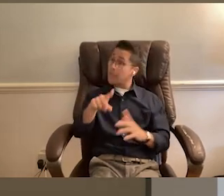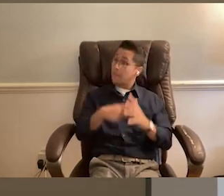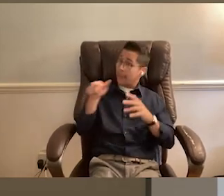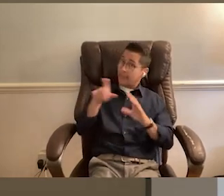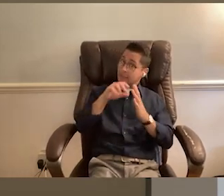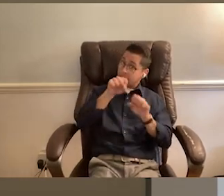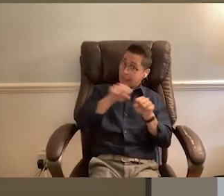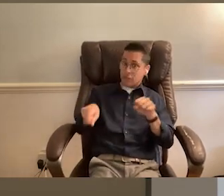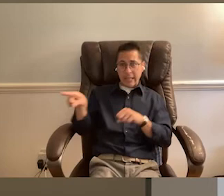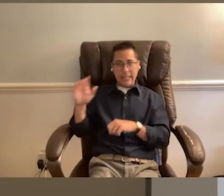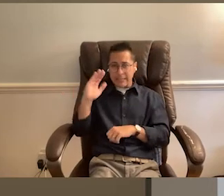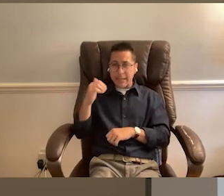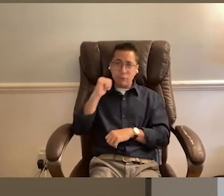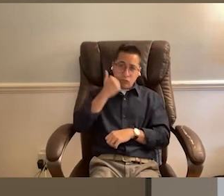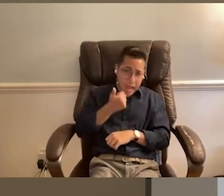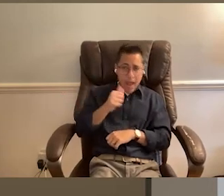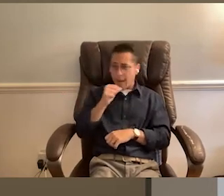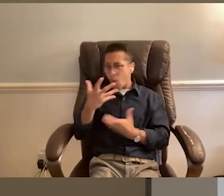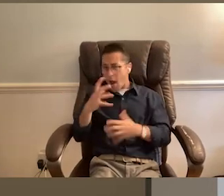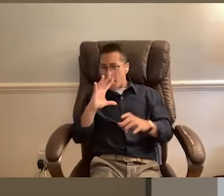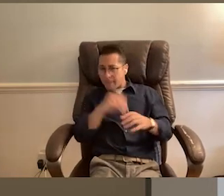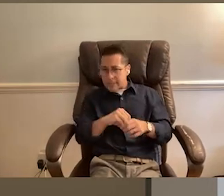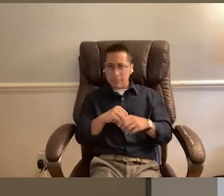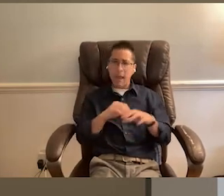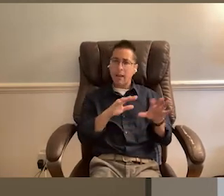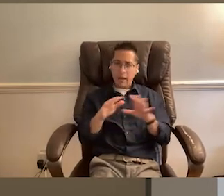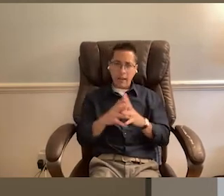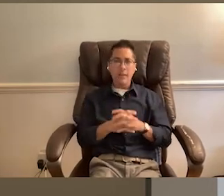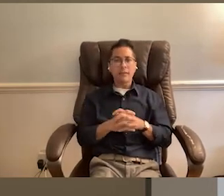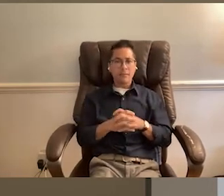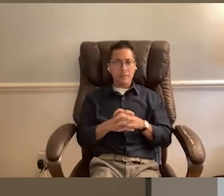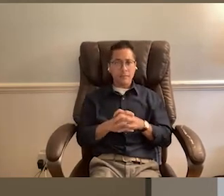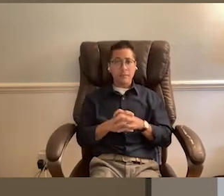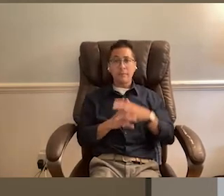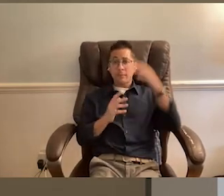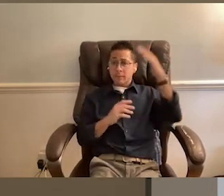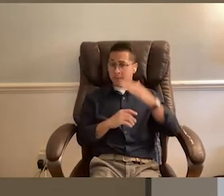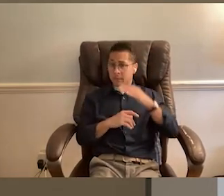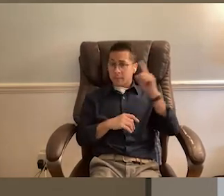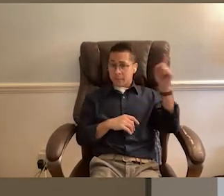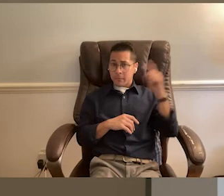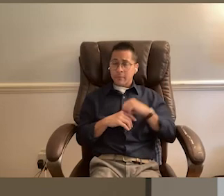theater club. I think it's called the theater club. The swoop troupe, that's what it's called, the swoop troupe on campus.